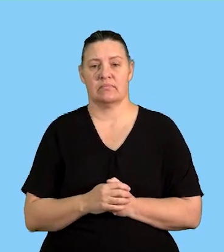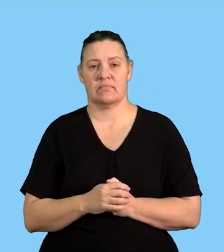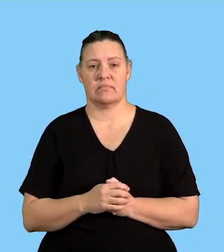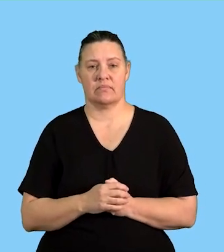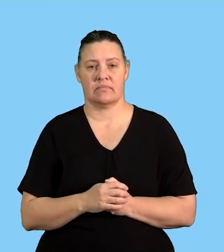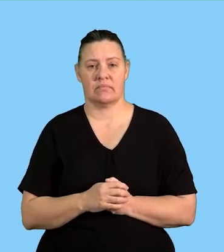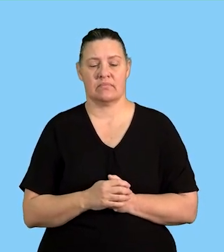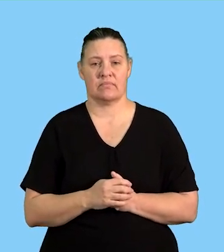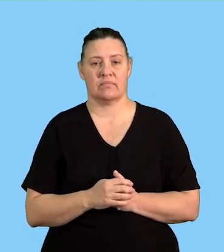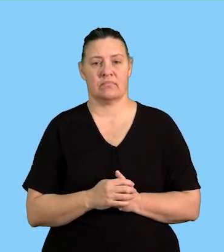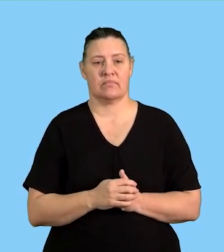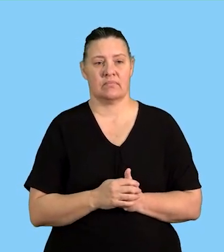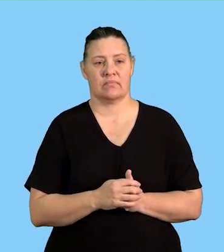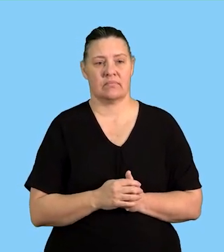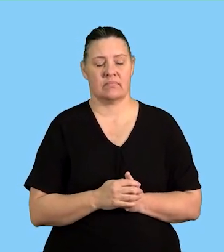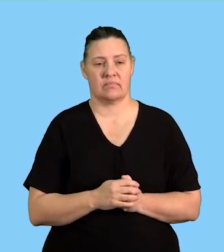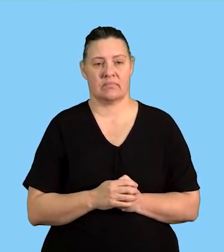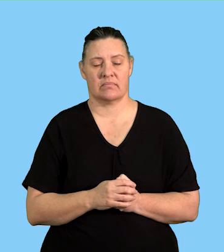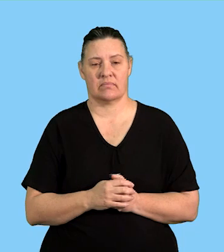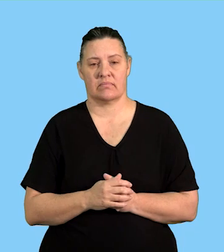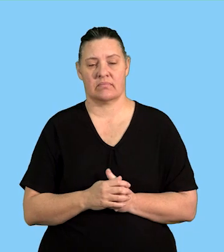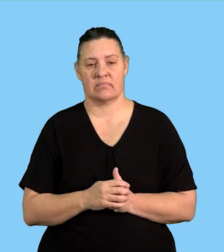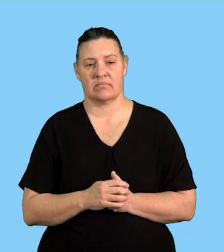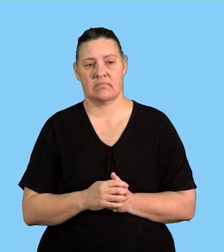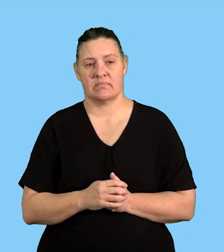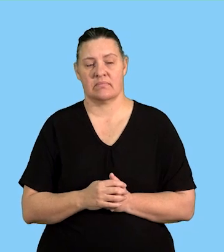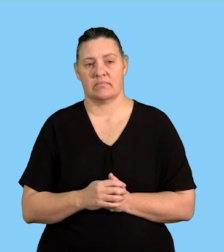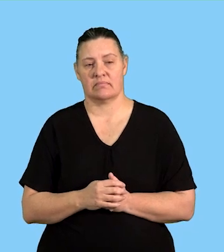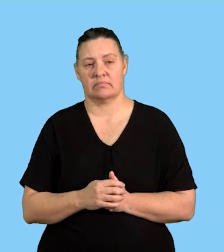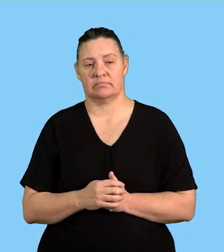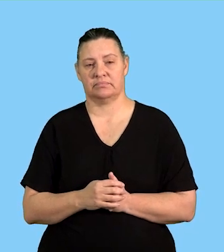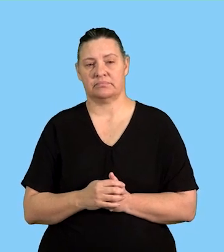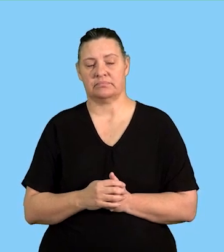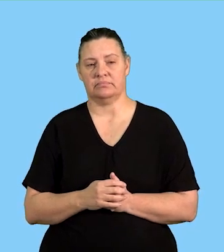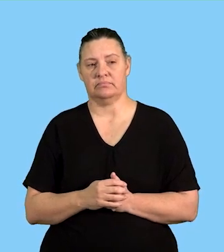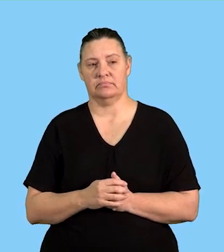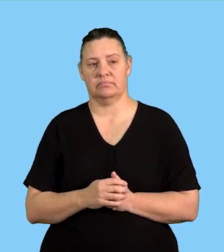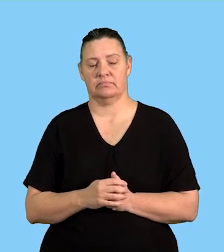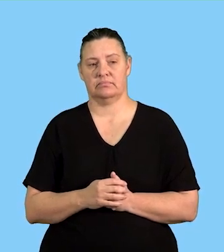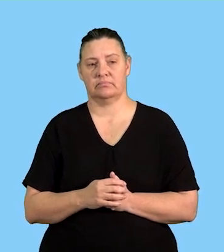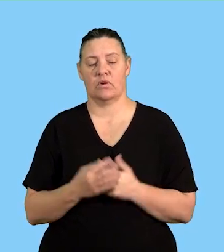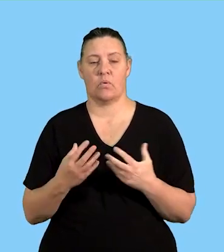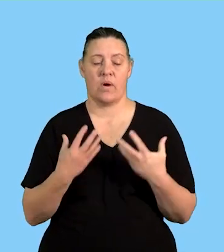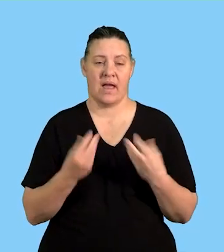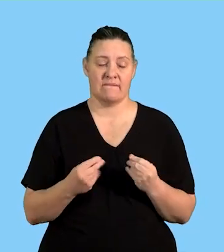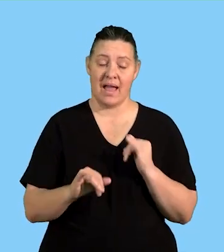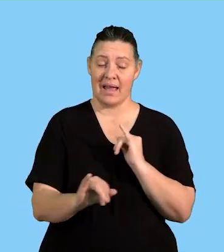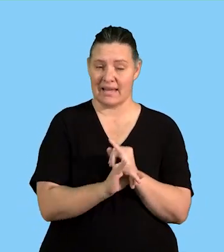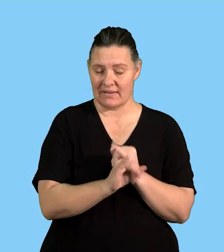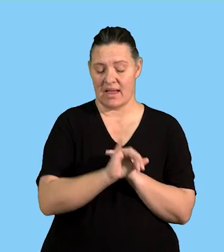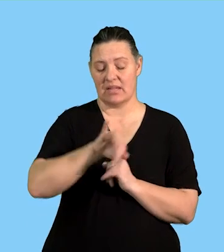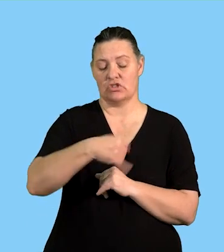three functions of the institution, which is your Johannesburg Security Exchange, identified in question 1. We